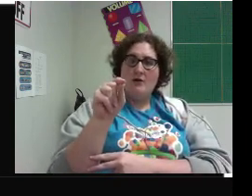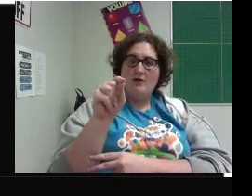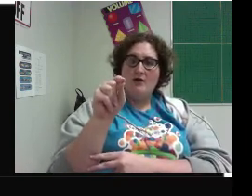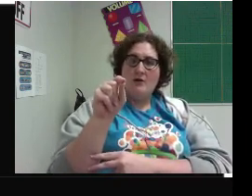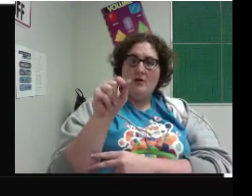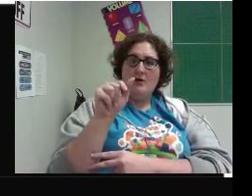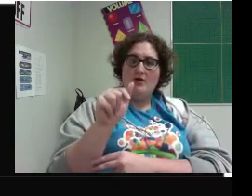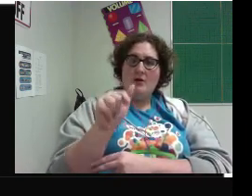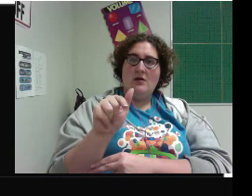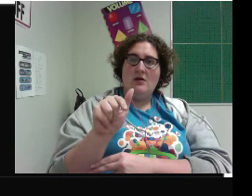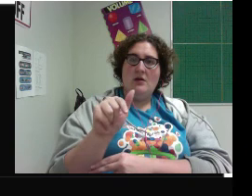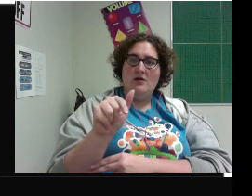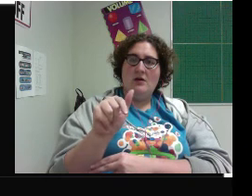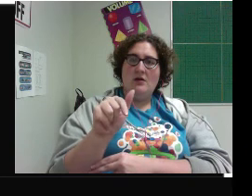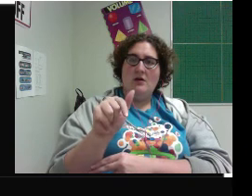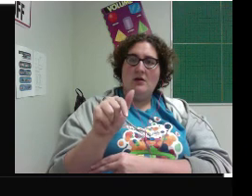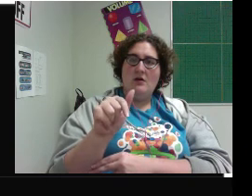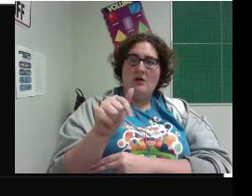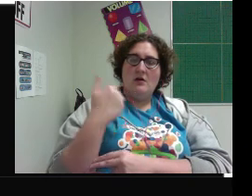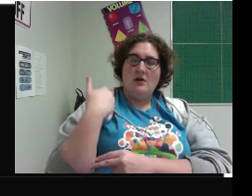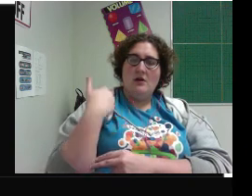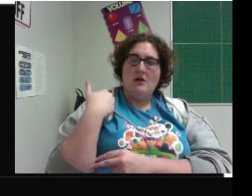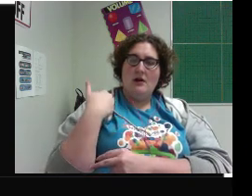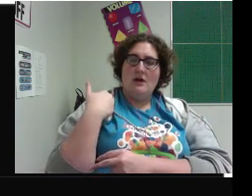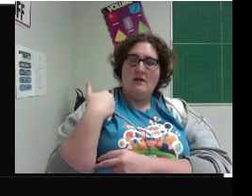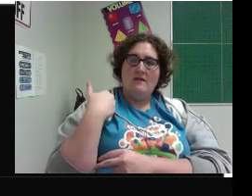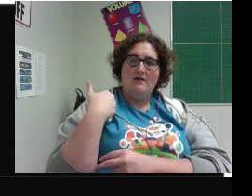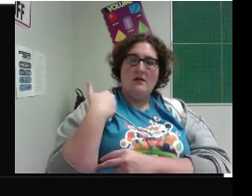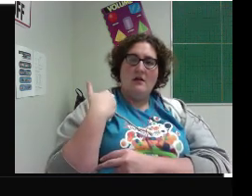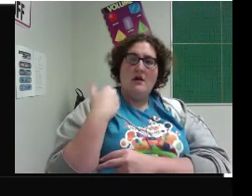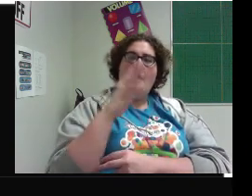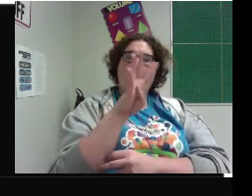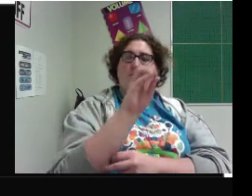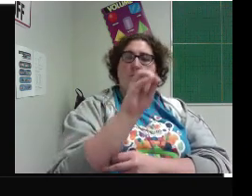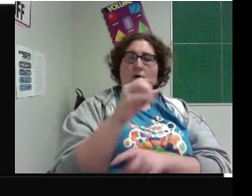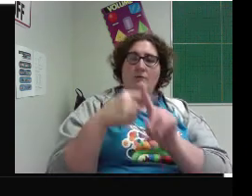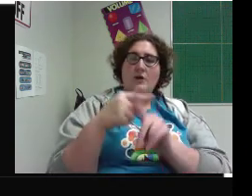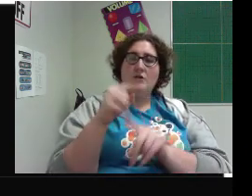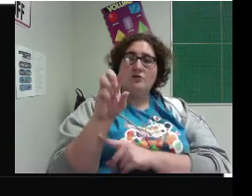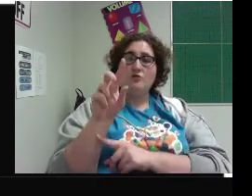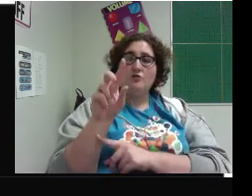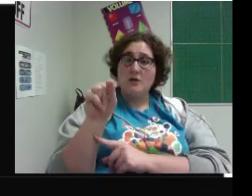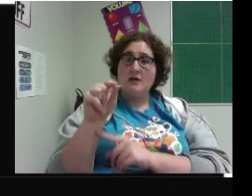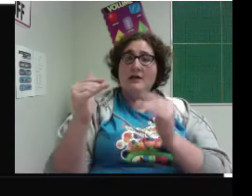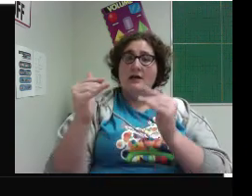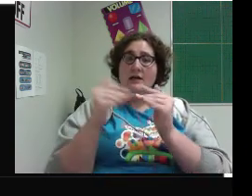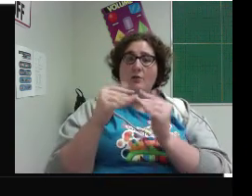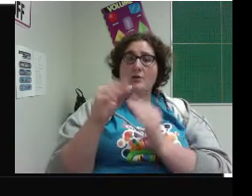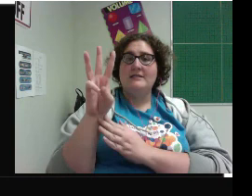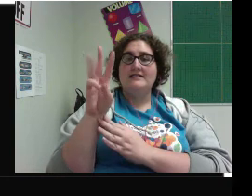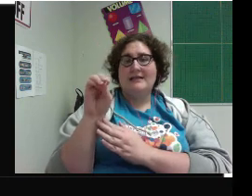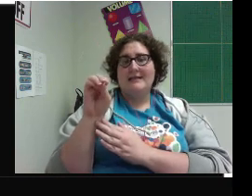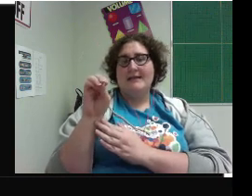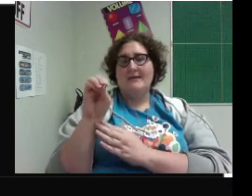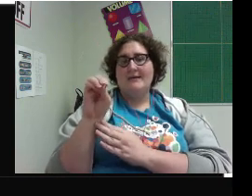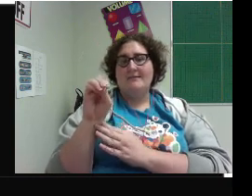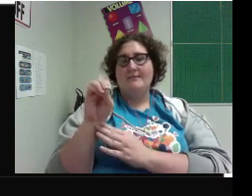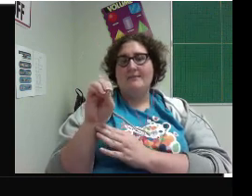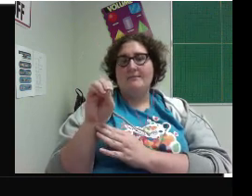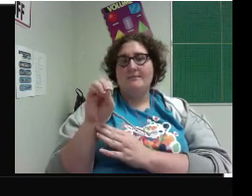then over here, I'm going to have 40 plus 20 gives me